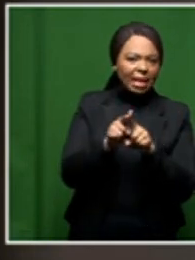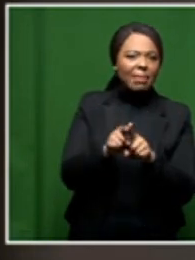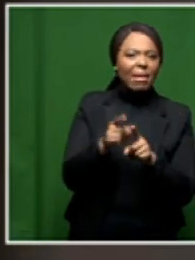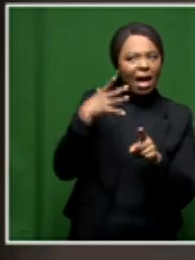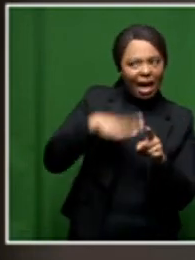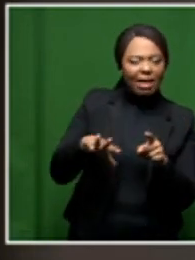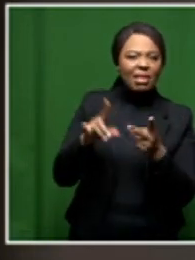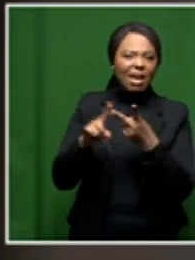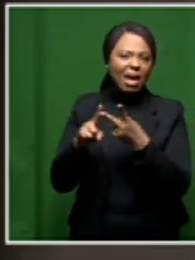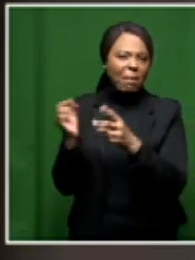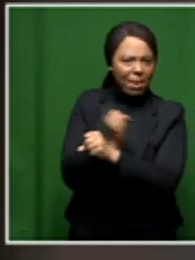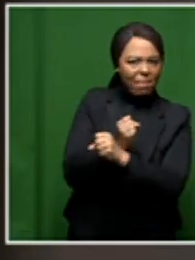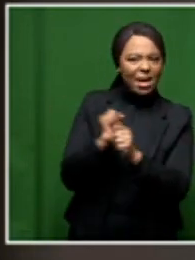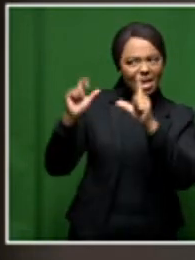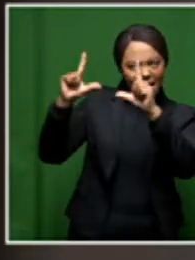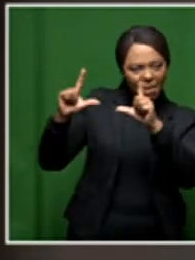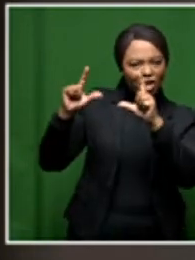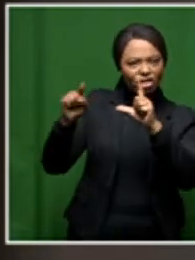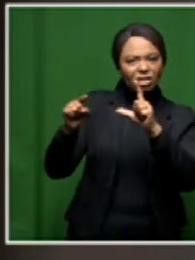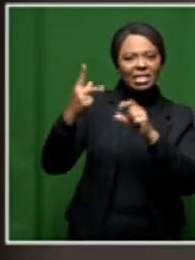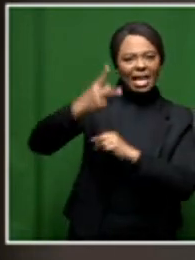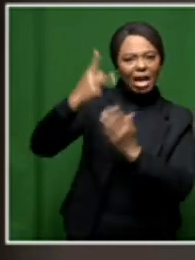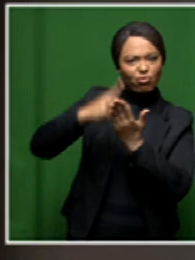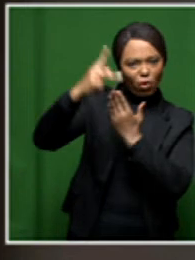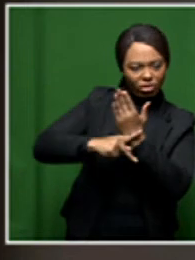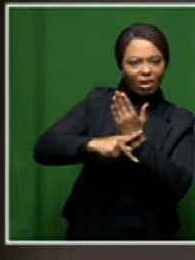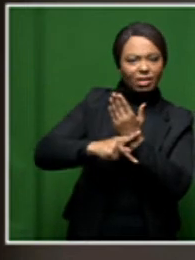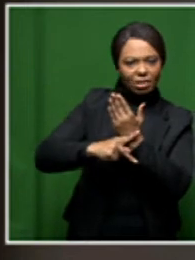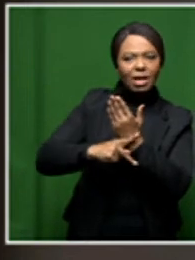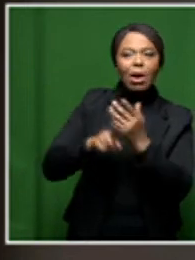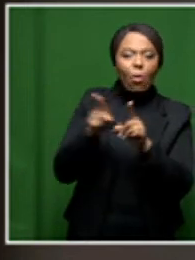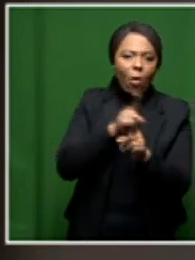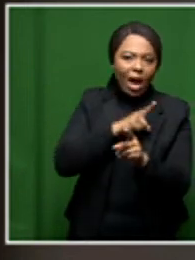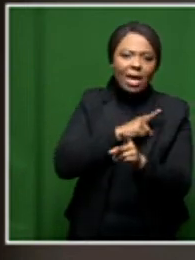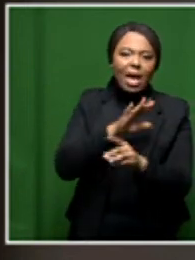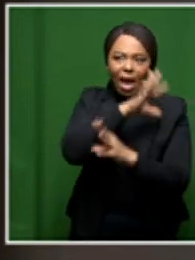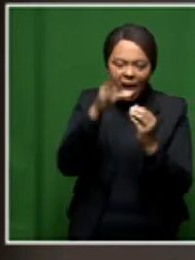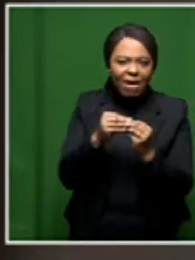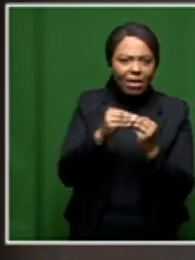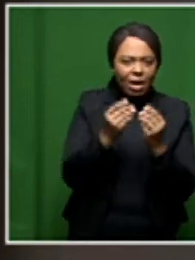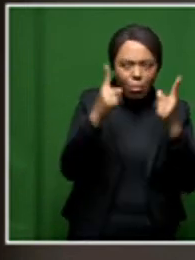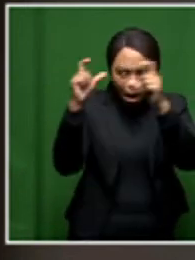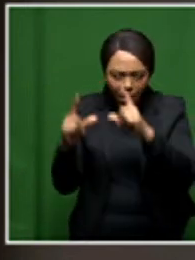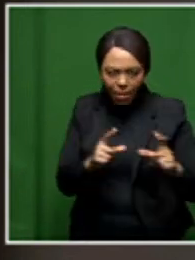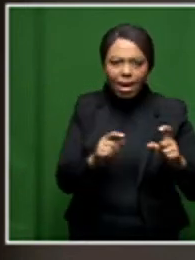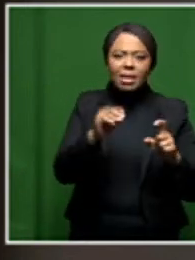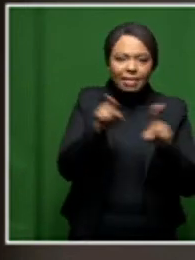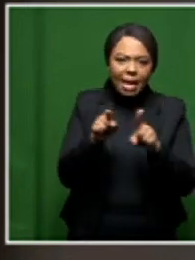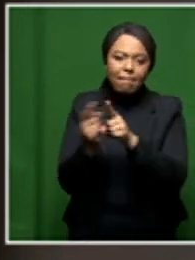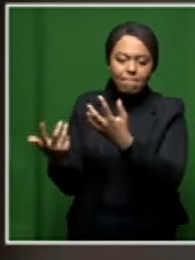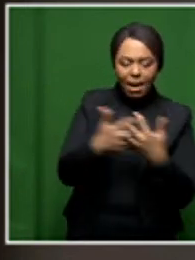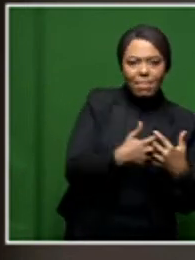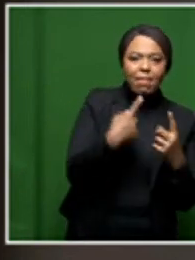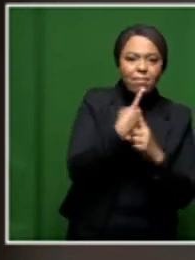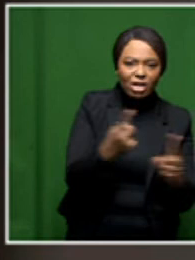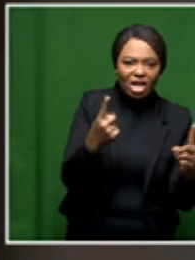similar image ready for the second project as well. So you want to convey a message in all of your images, especially the cover one. And I